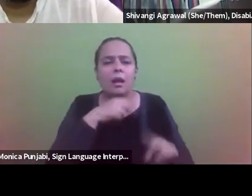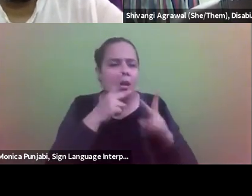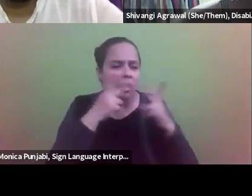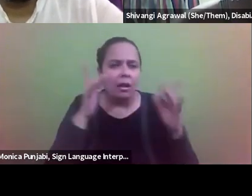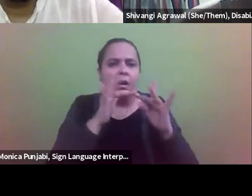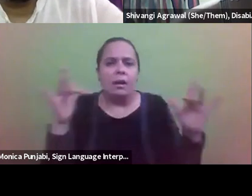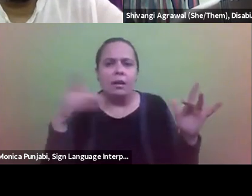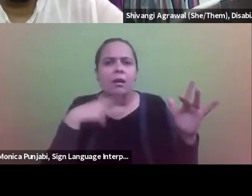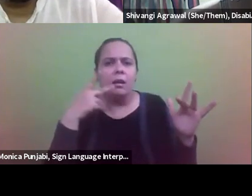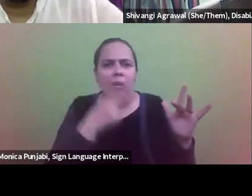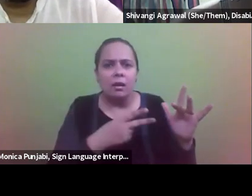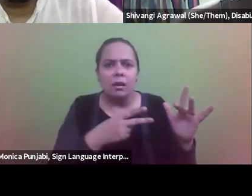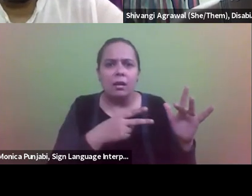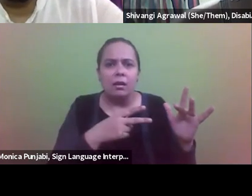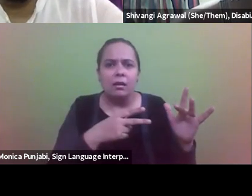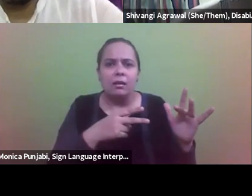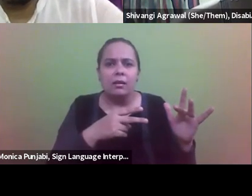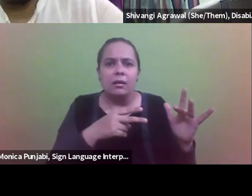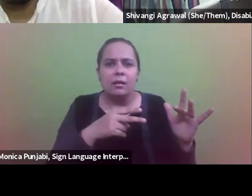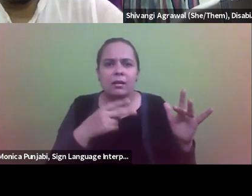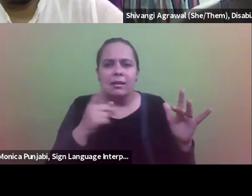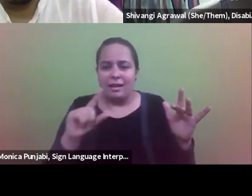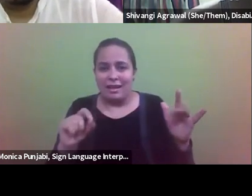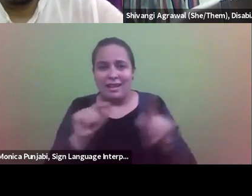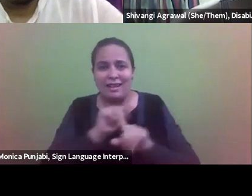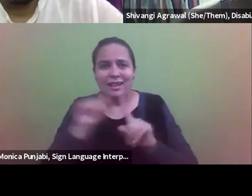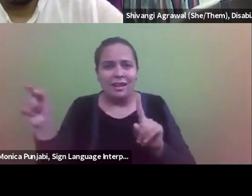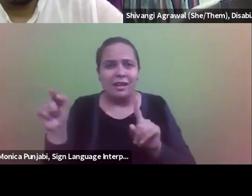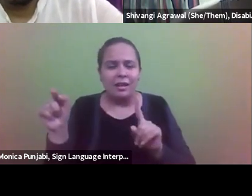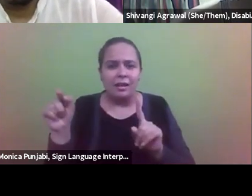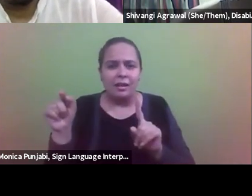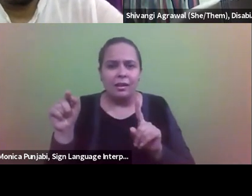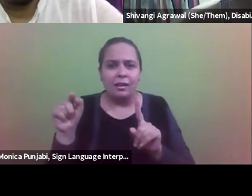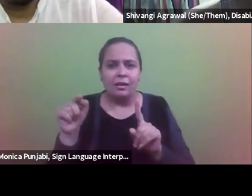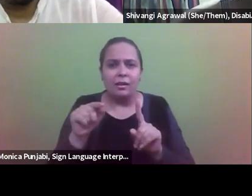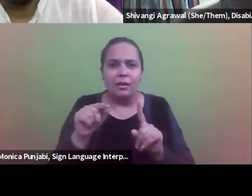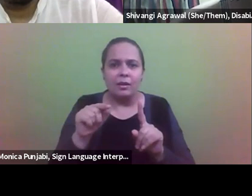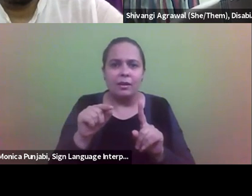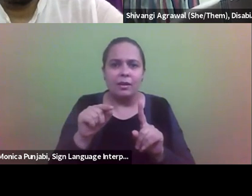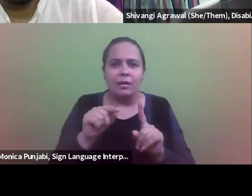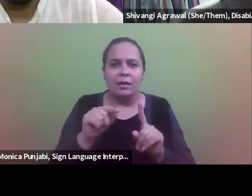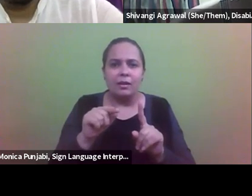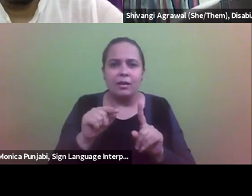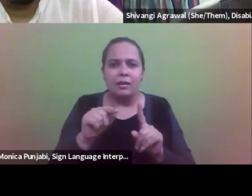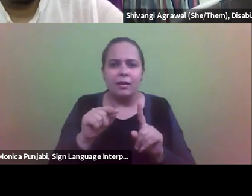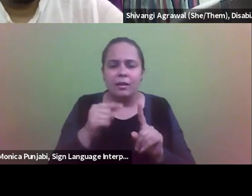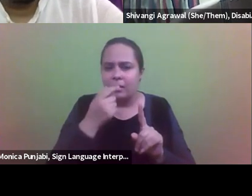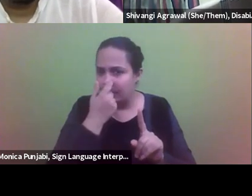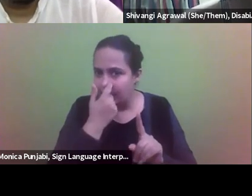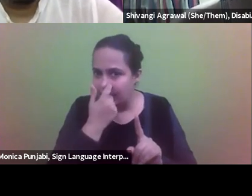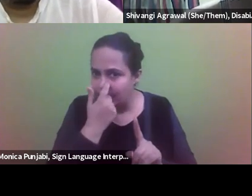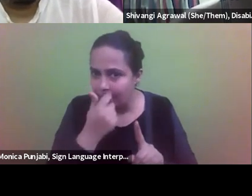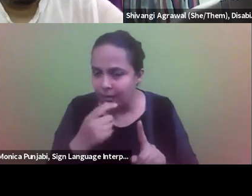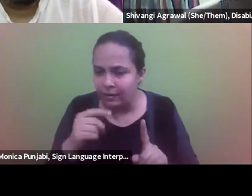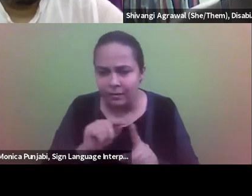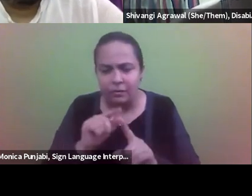of 2.9 on 10. So people went ahead and they started rating the film even without watching the film.